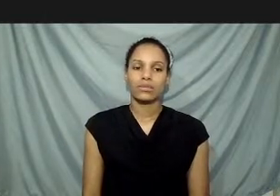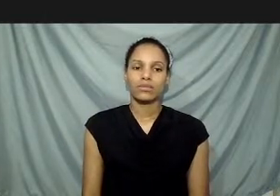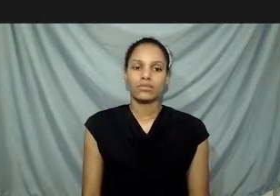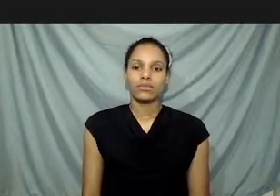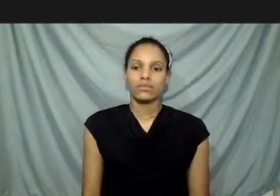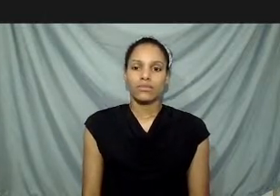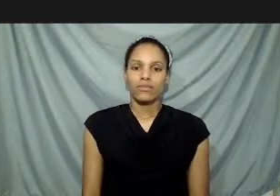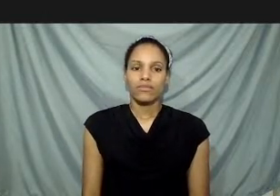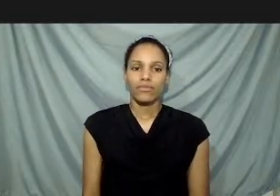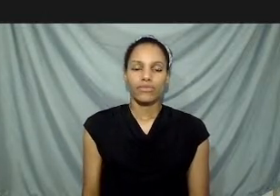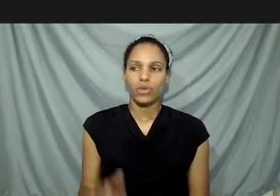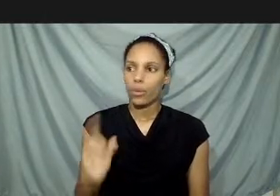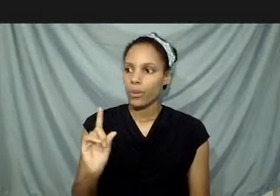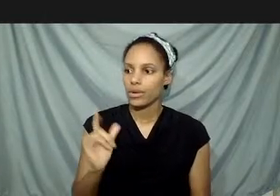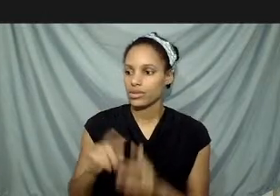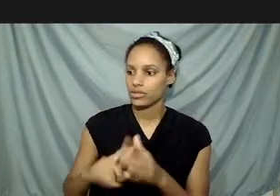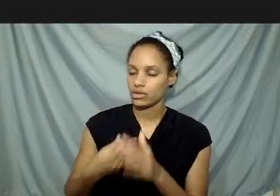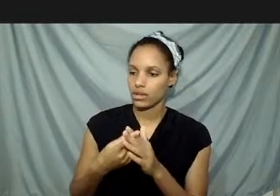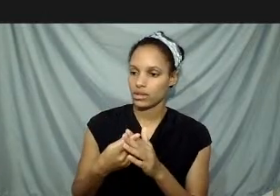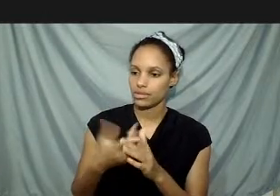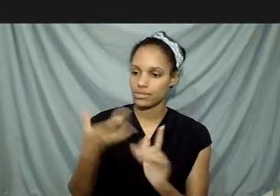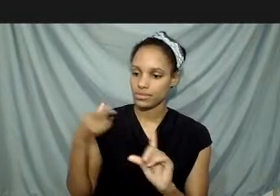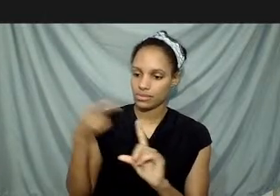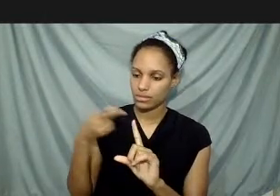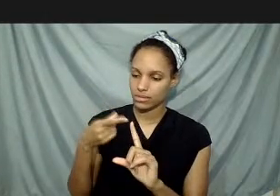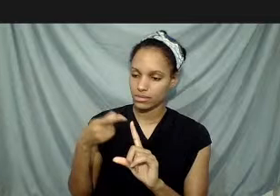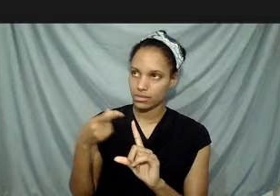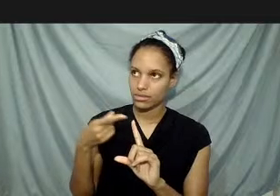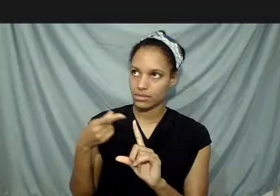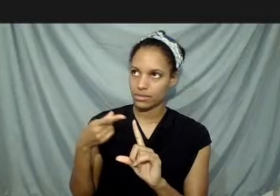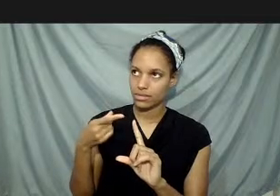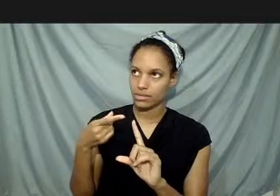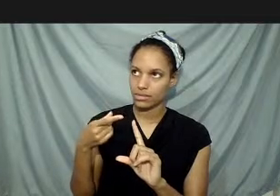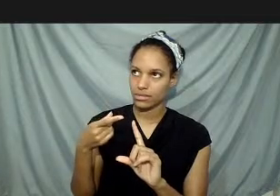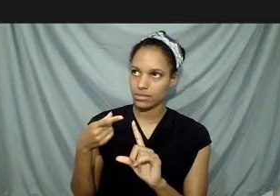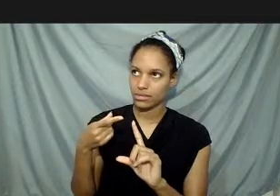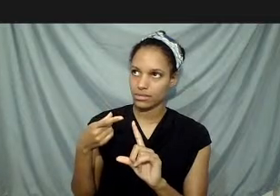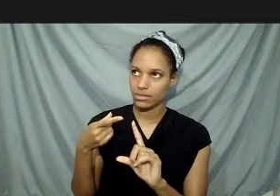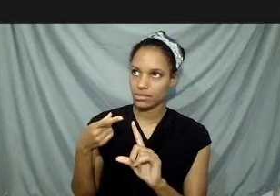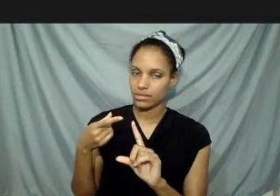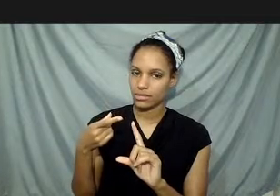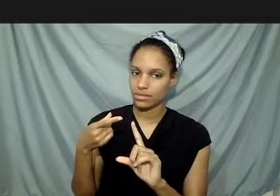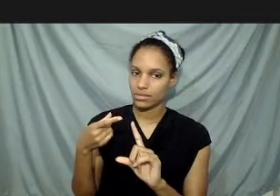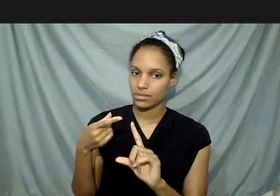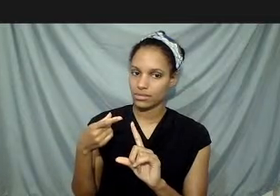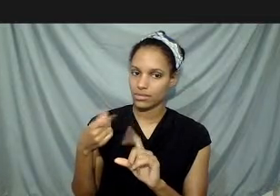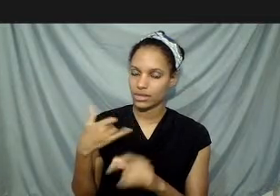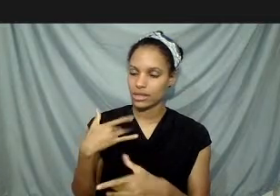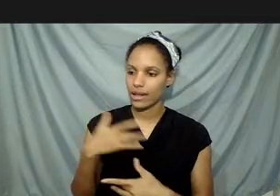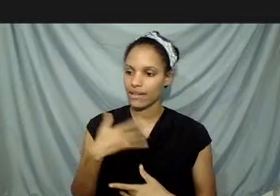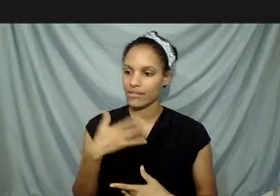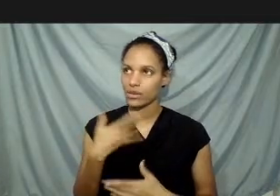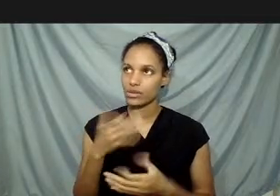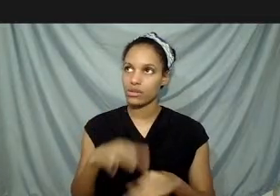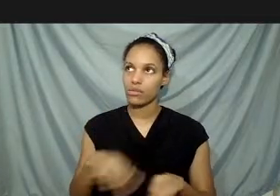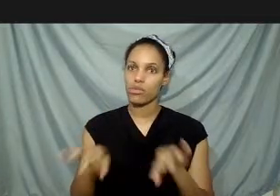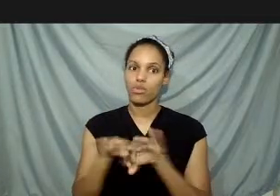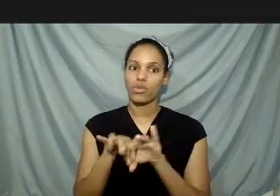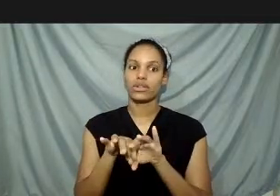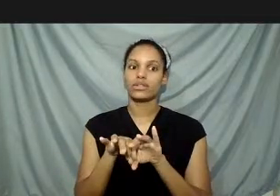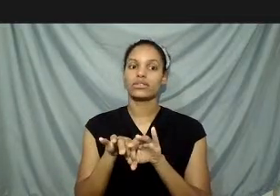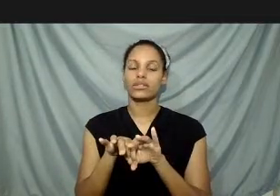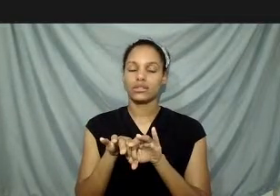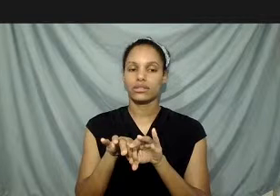My gosh, where do I begin? Well, the main thing that I feel is important is what you mentioned in terms